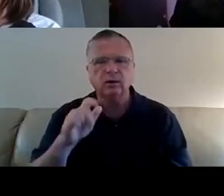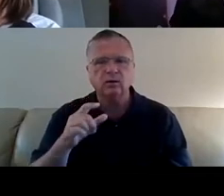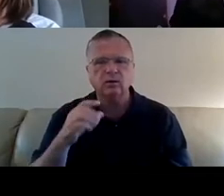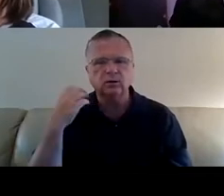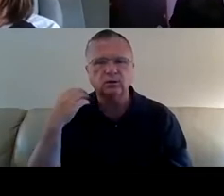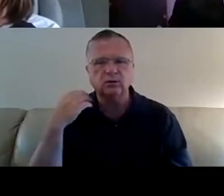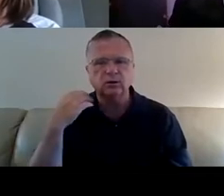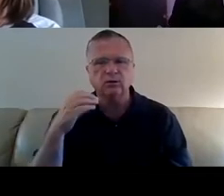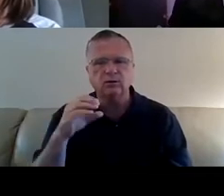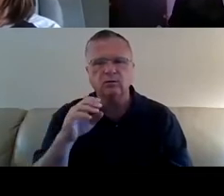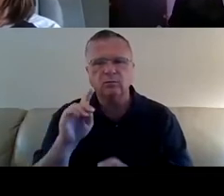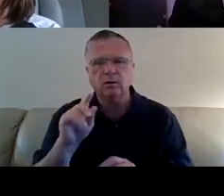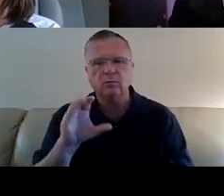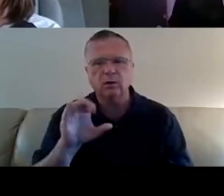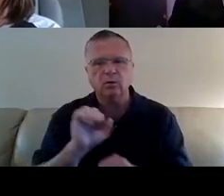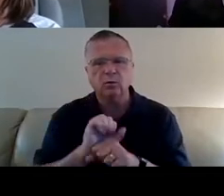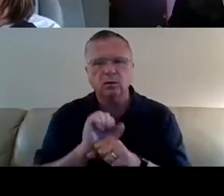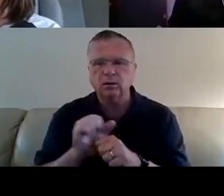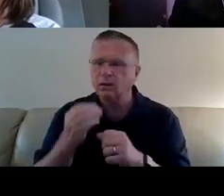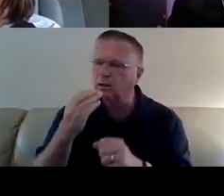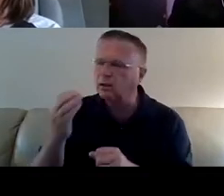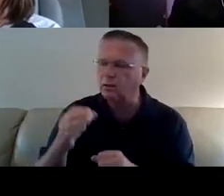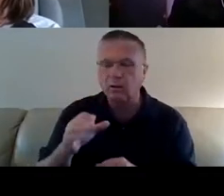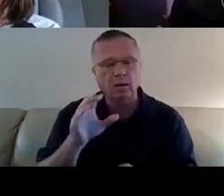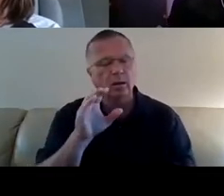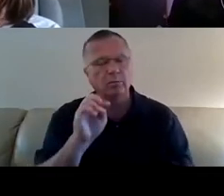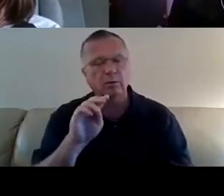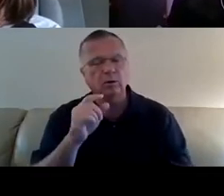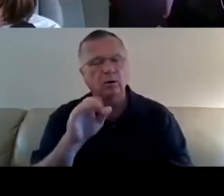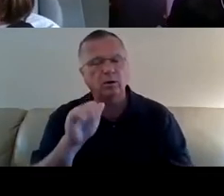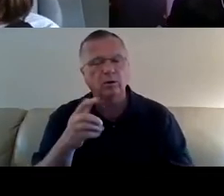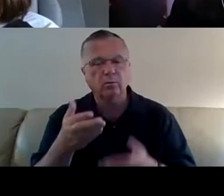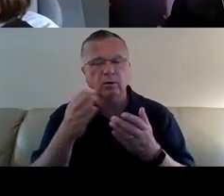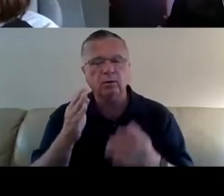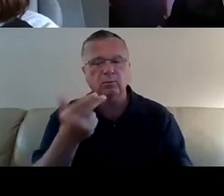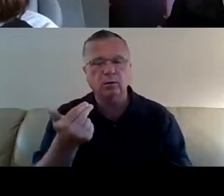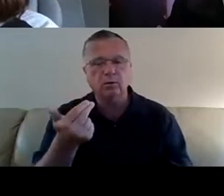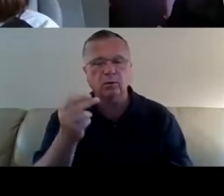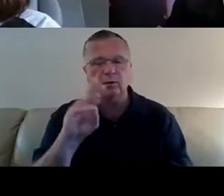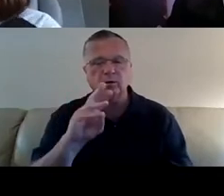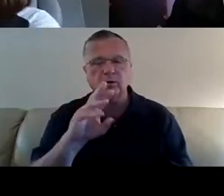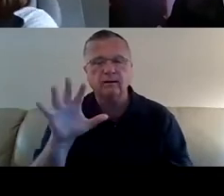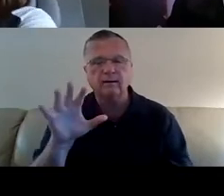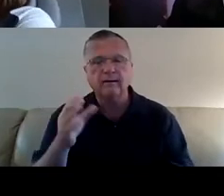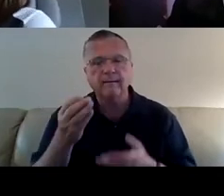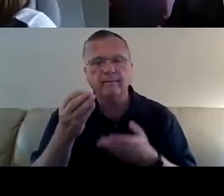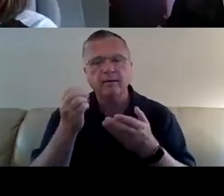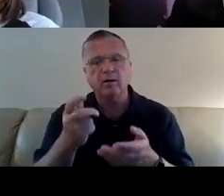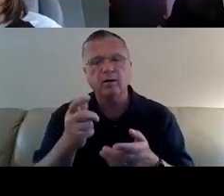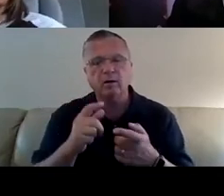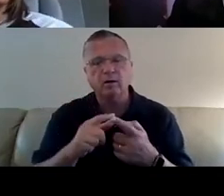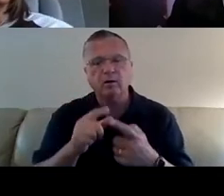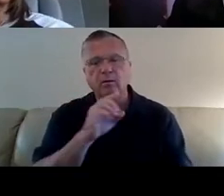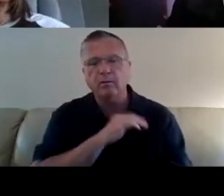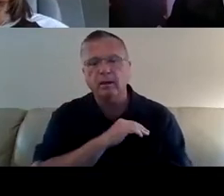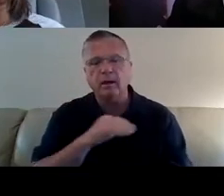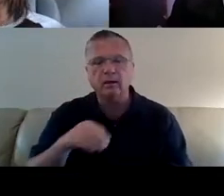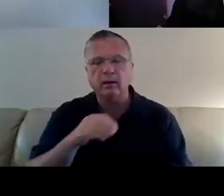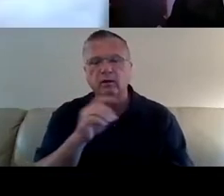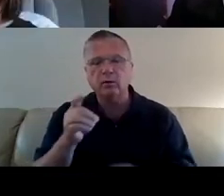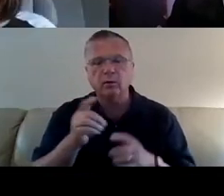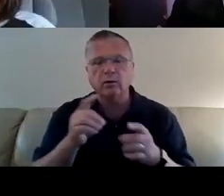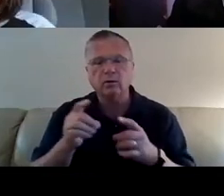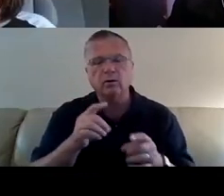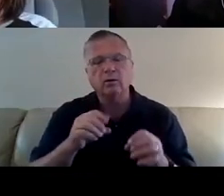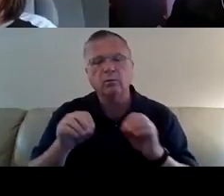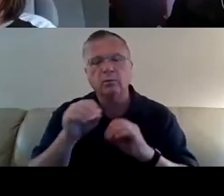you. Councilman Coghill presents Bill number 1365. Resolution authorizing the mayor and director of the Department of Mobility